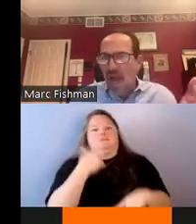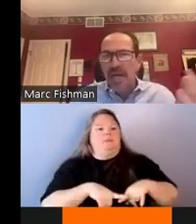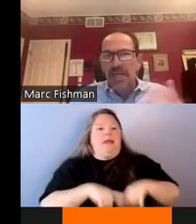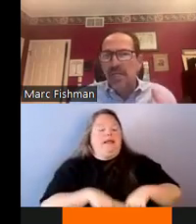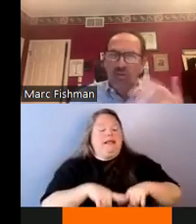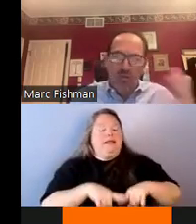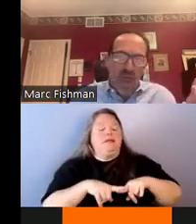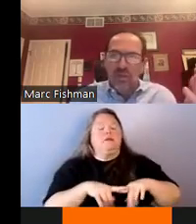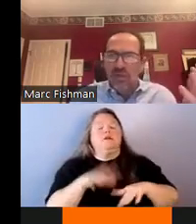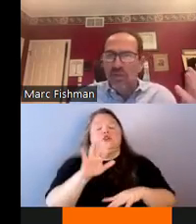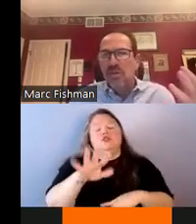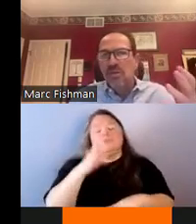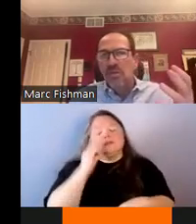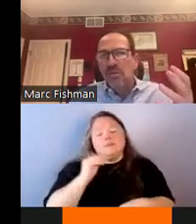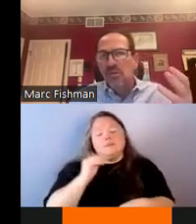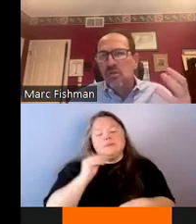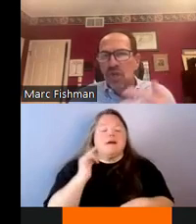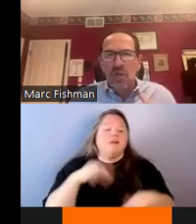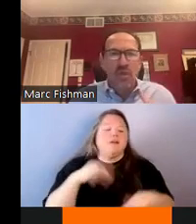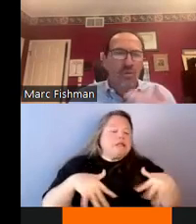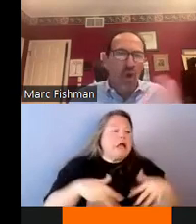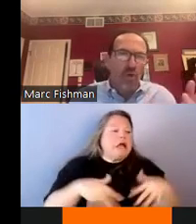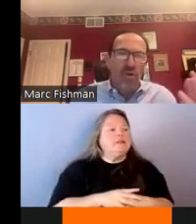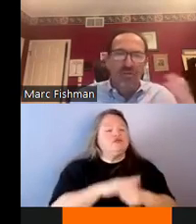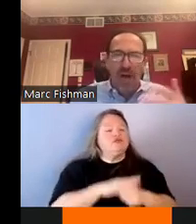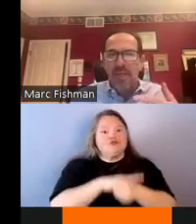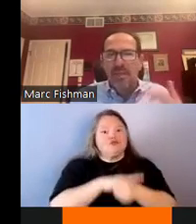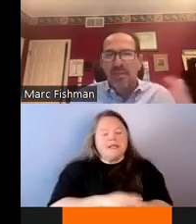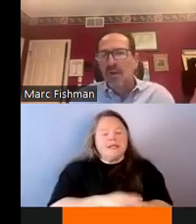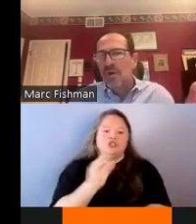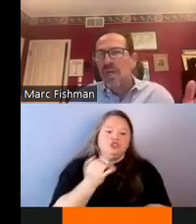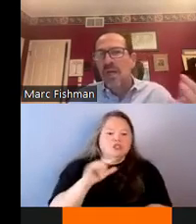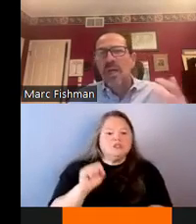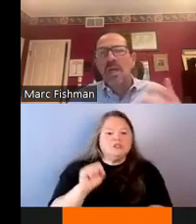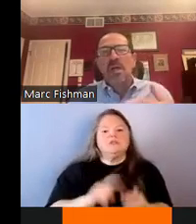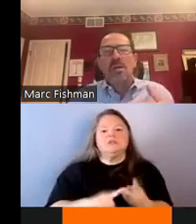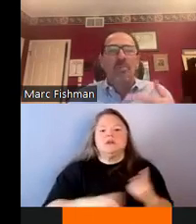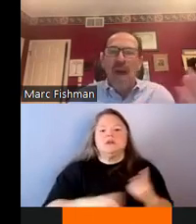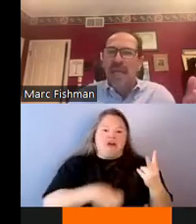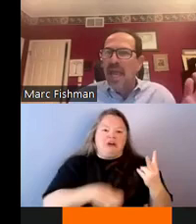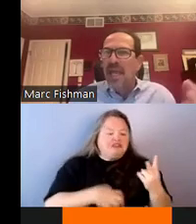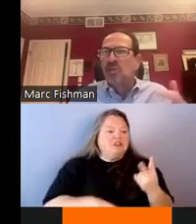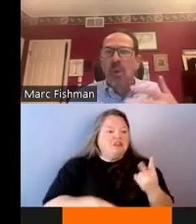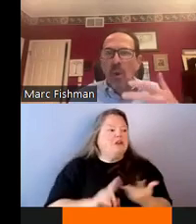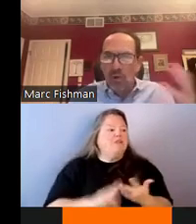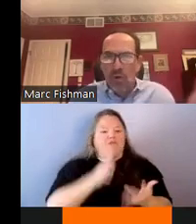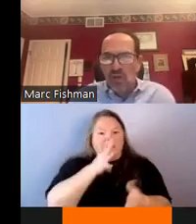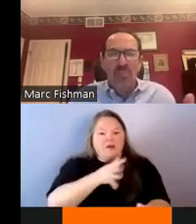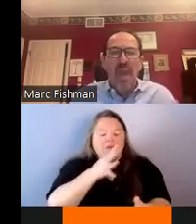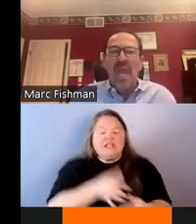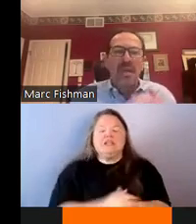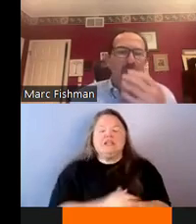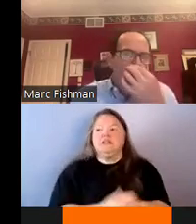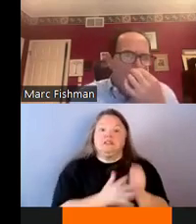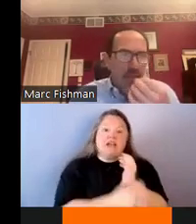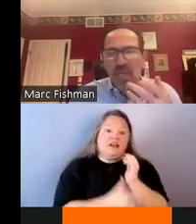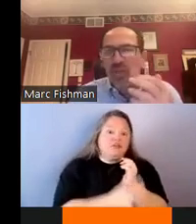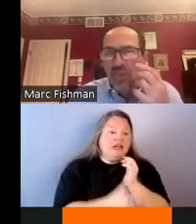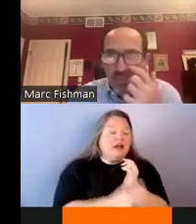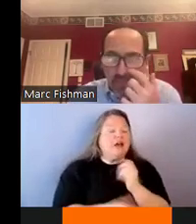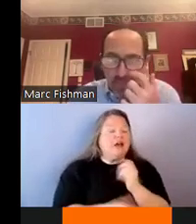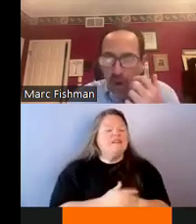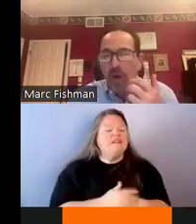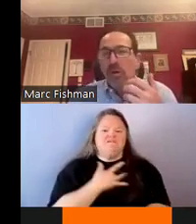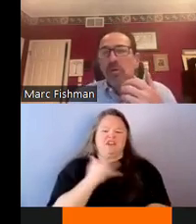about, anxiety, stress, chills, nausea, vomiting, diarrhea, body aches, bone-crushing pain.